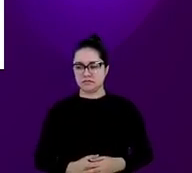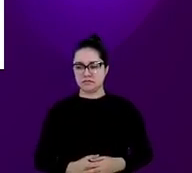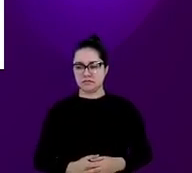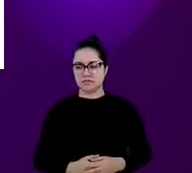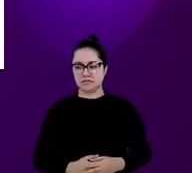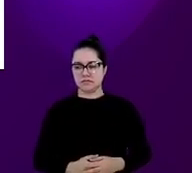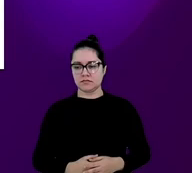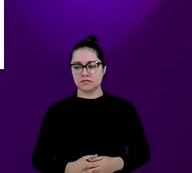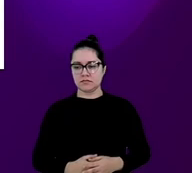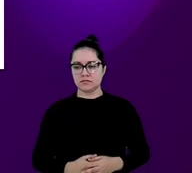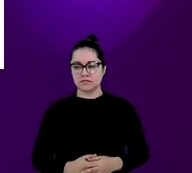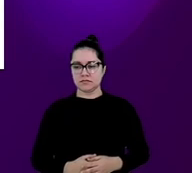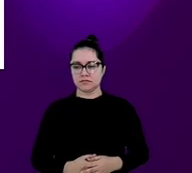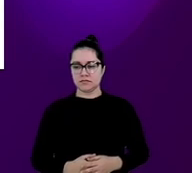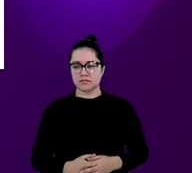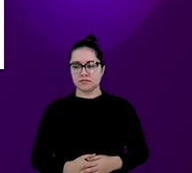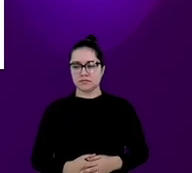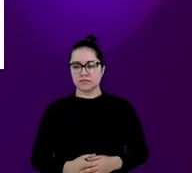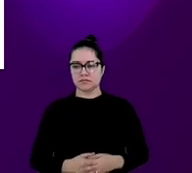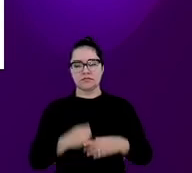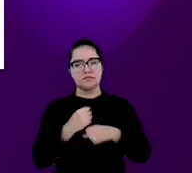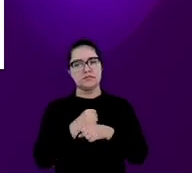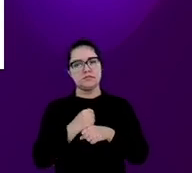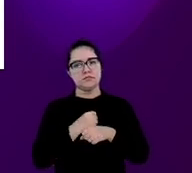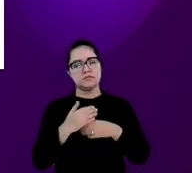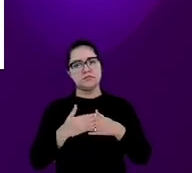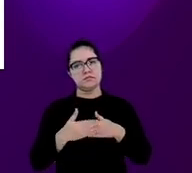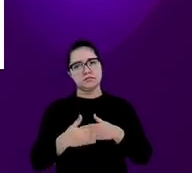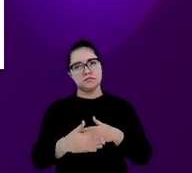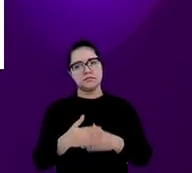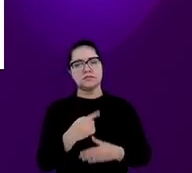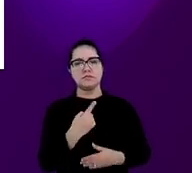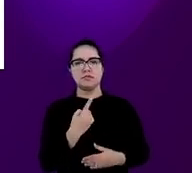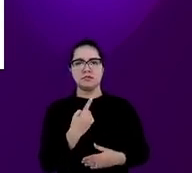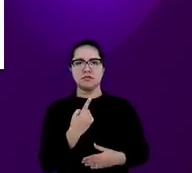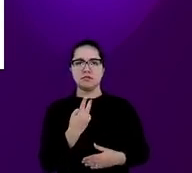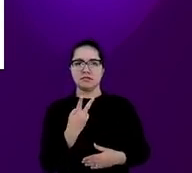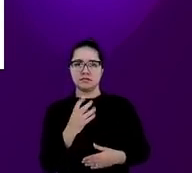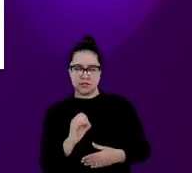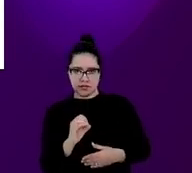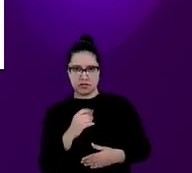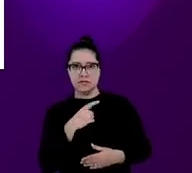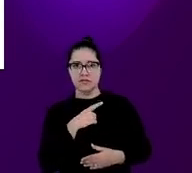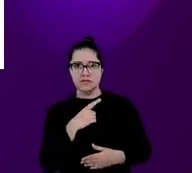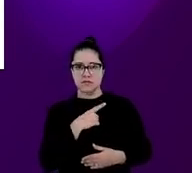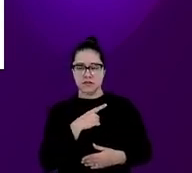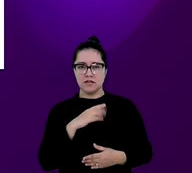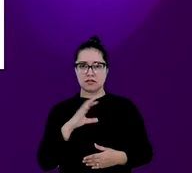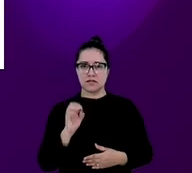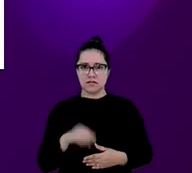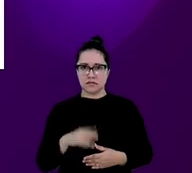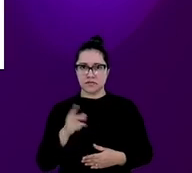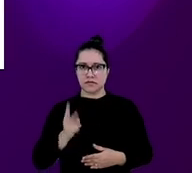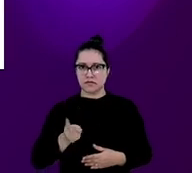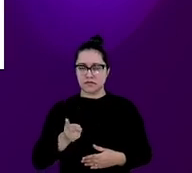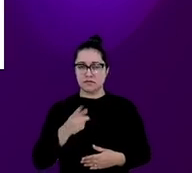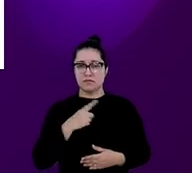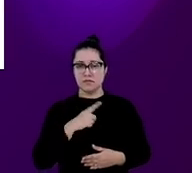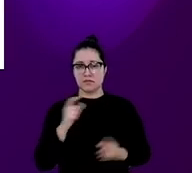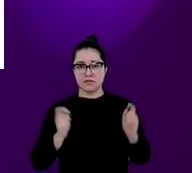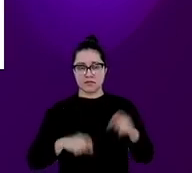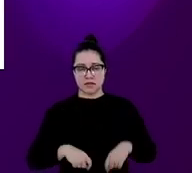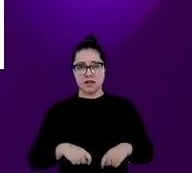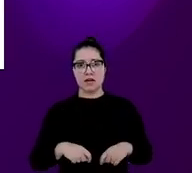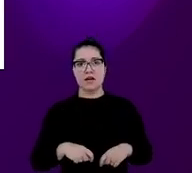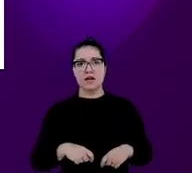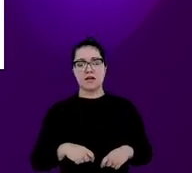120 centimeters each time with a power of 7.2 watts